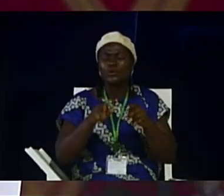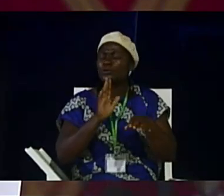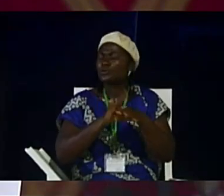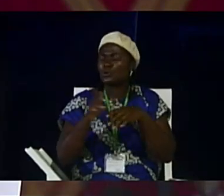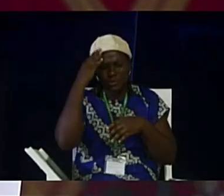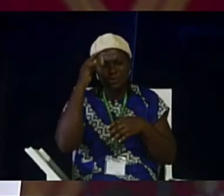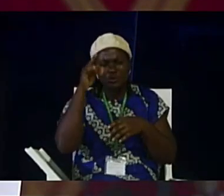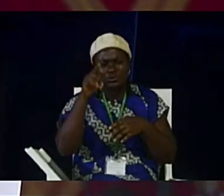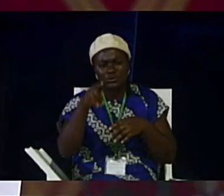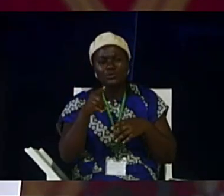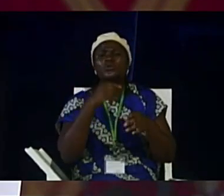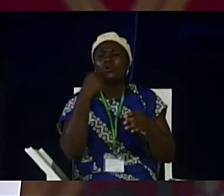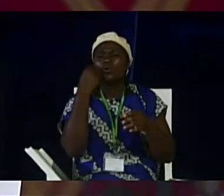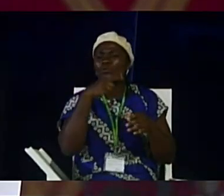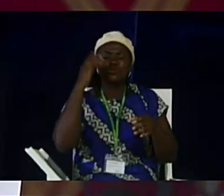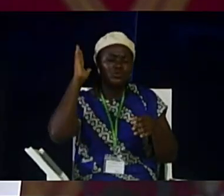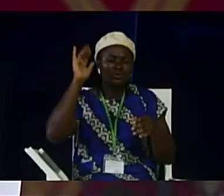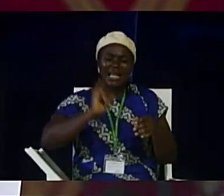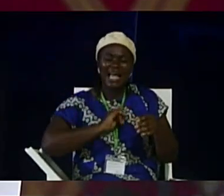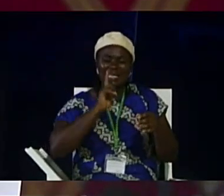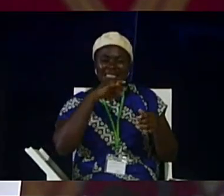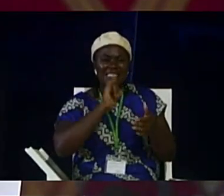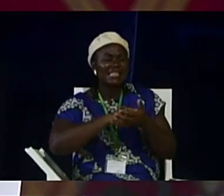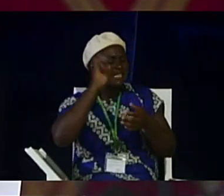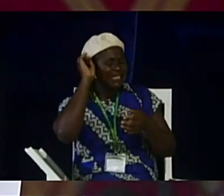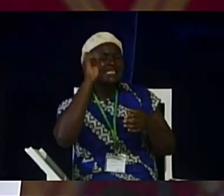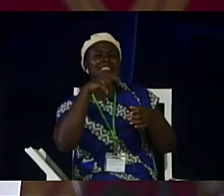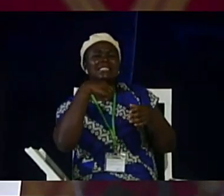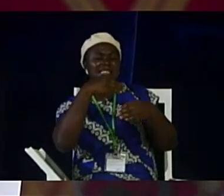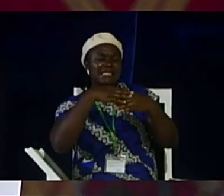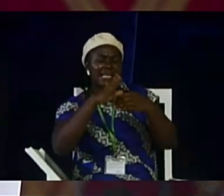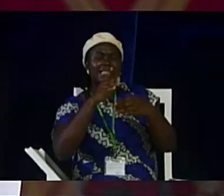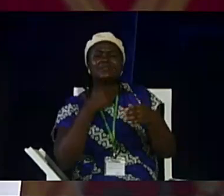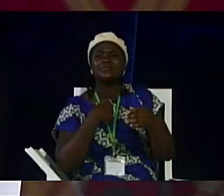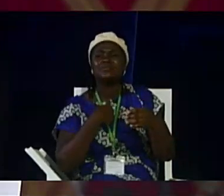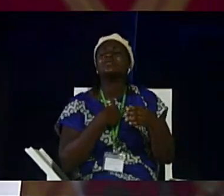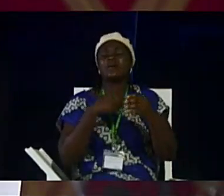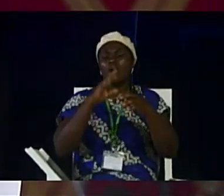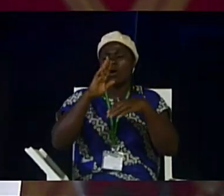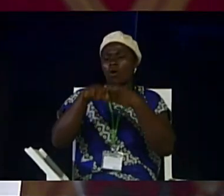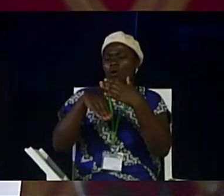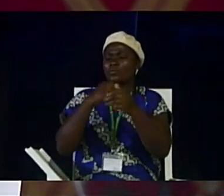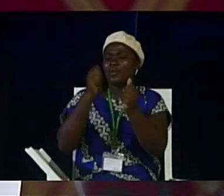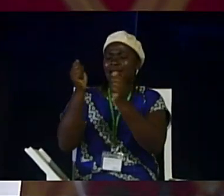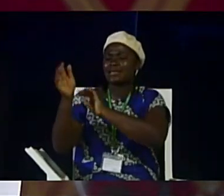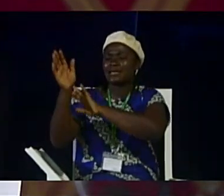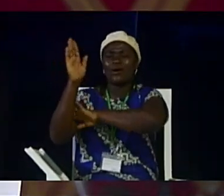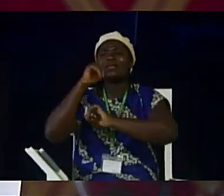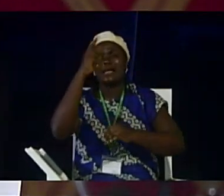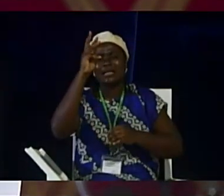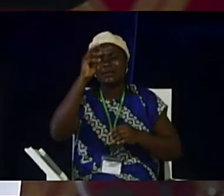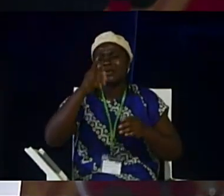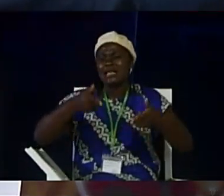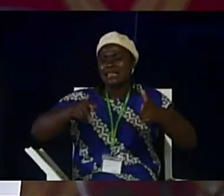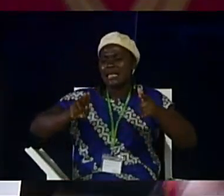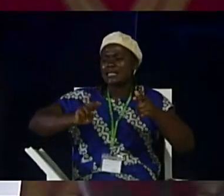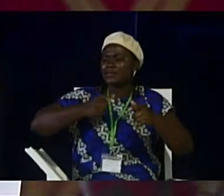is sending me?" And that is when the Almighty God told him, "Let me